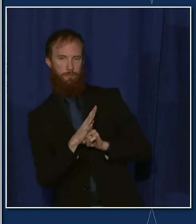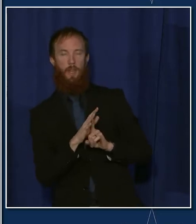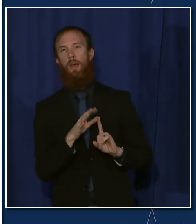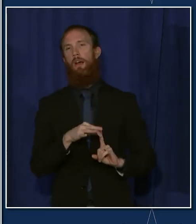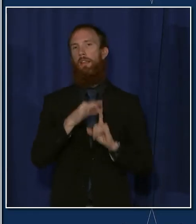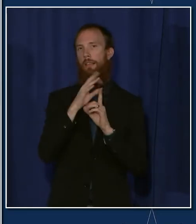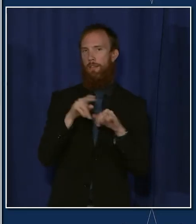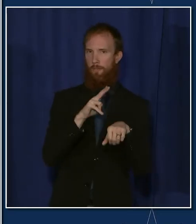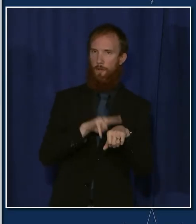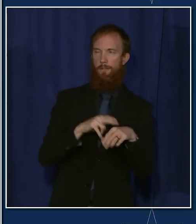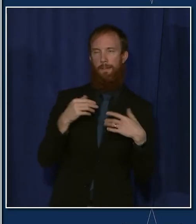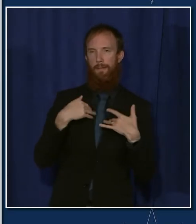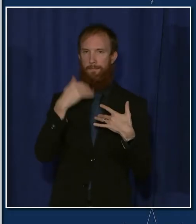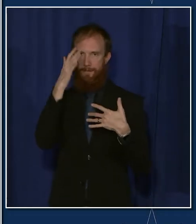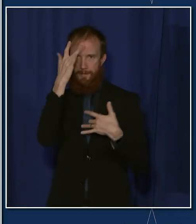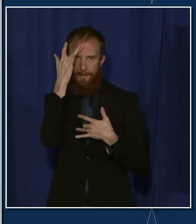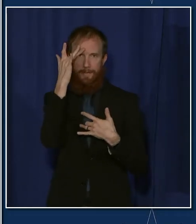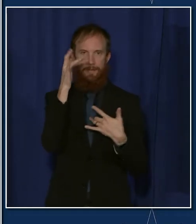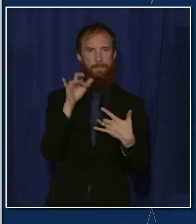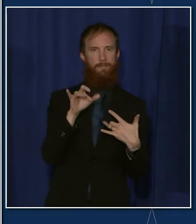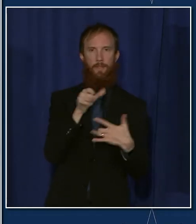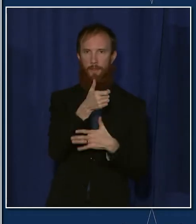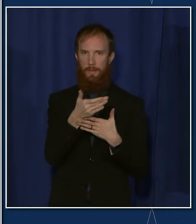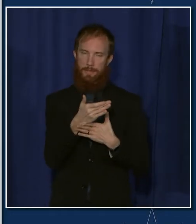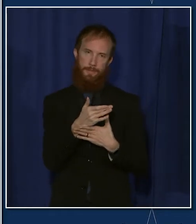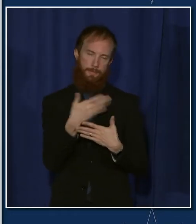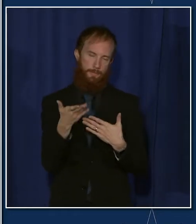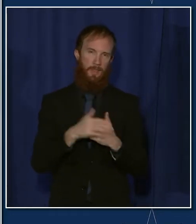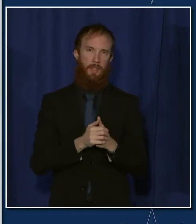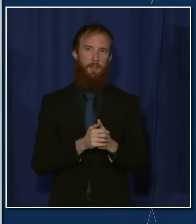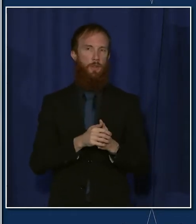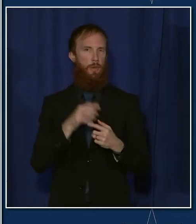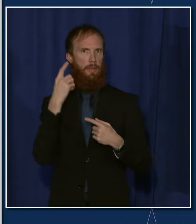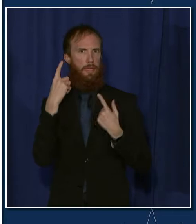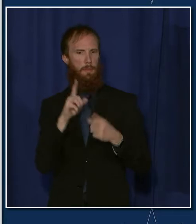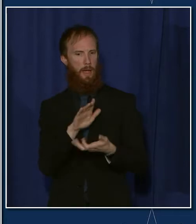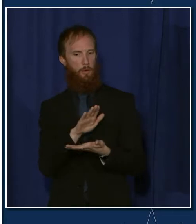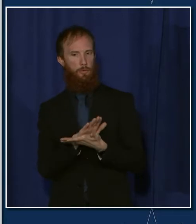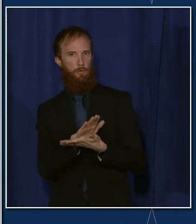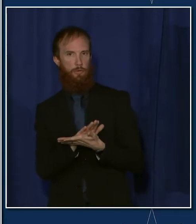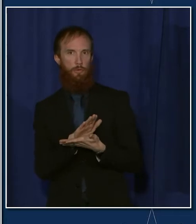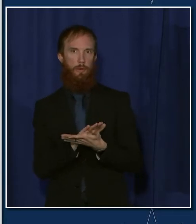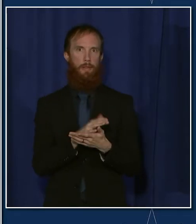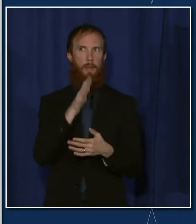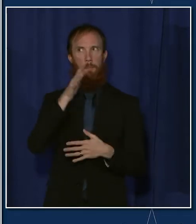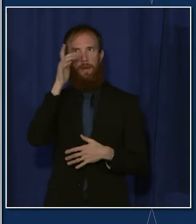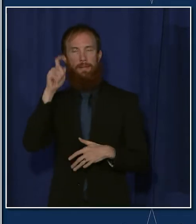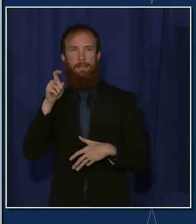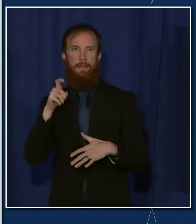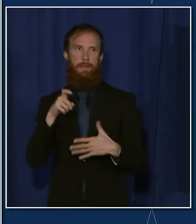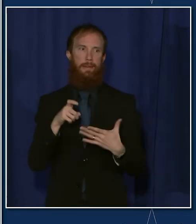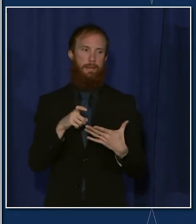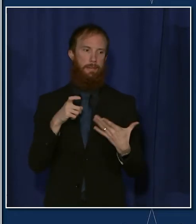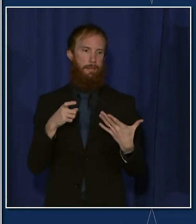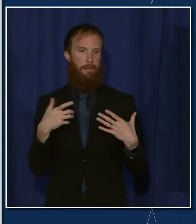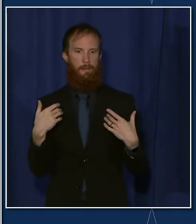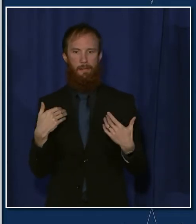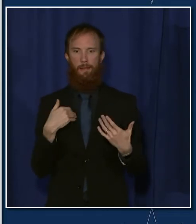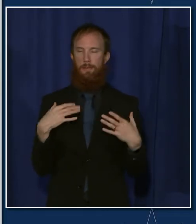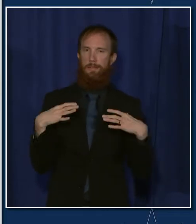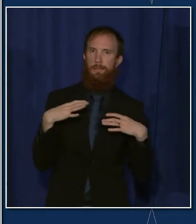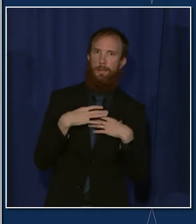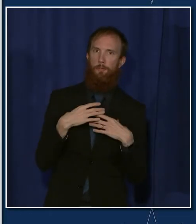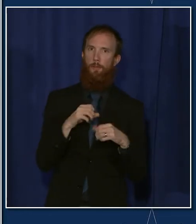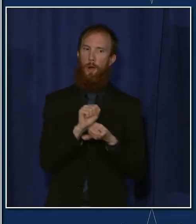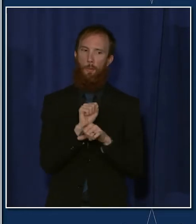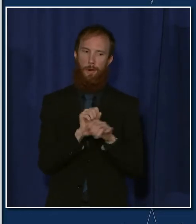symptoms, et cetera. So especially where we think about school disruptions and parents having to take off work, you getting your children vaccinated